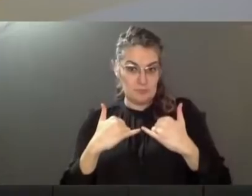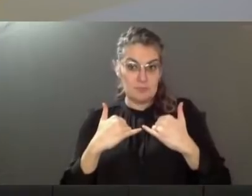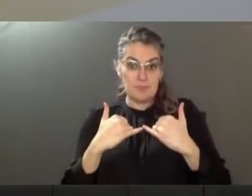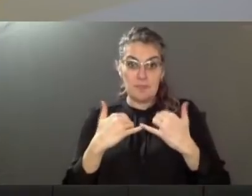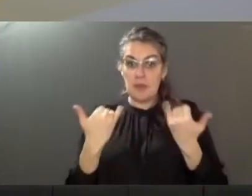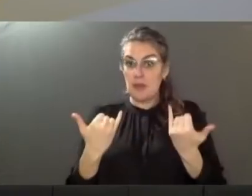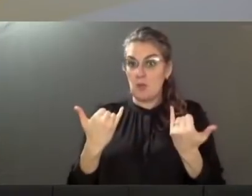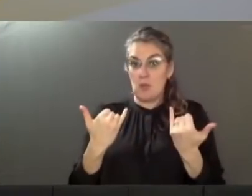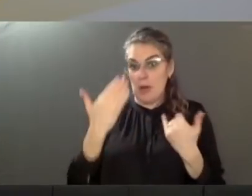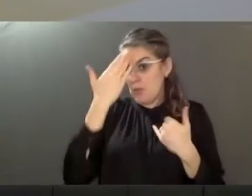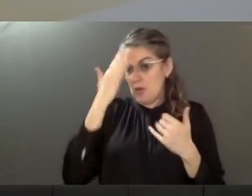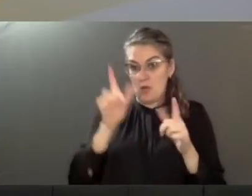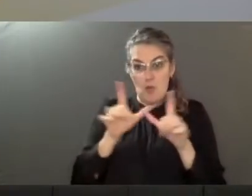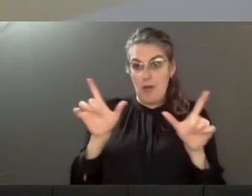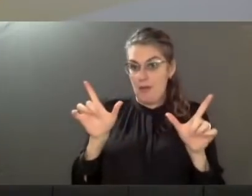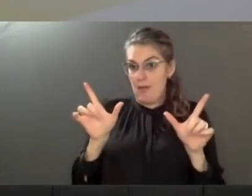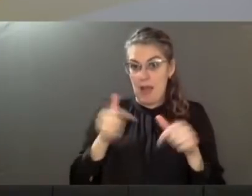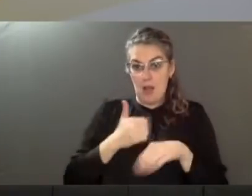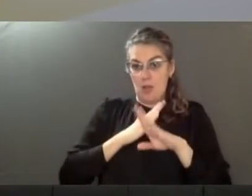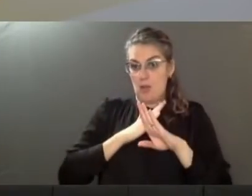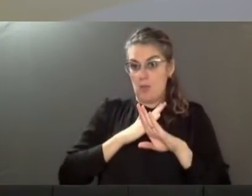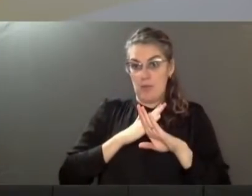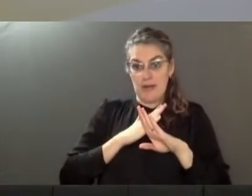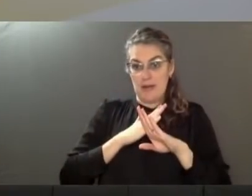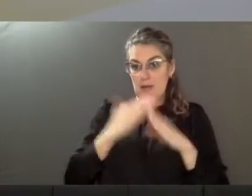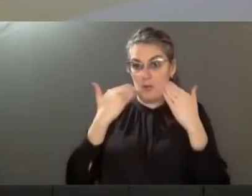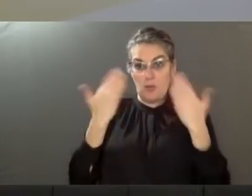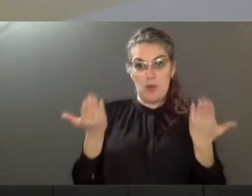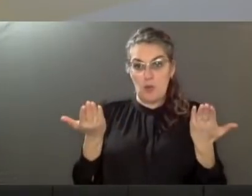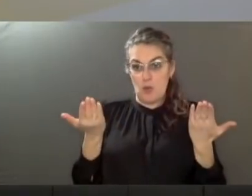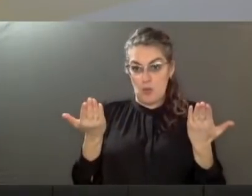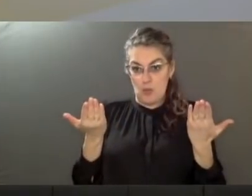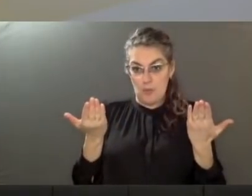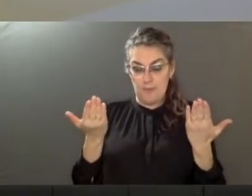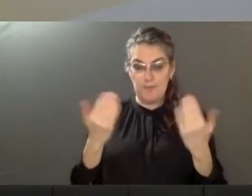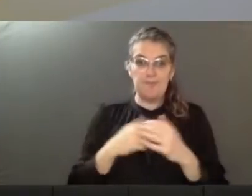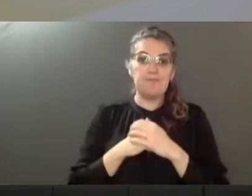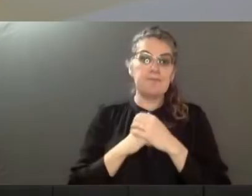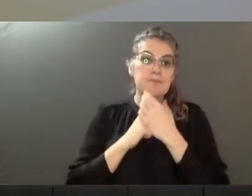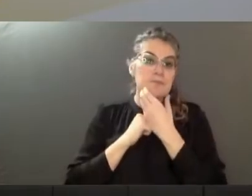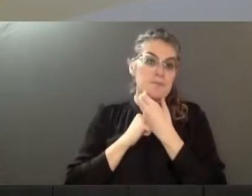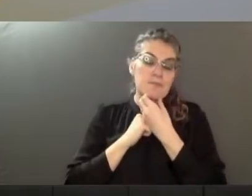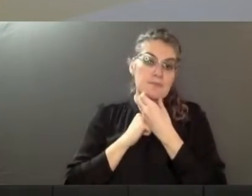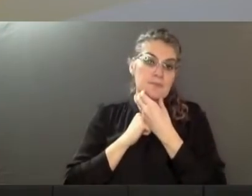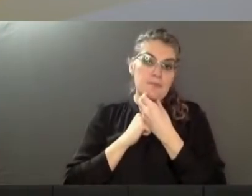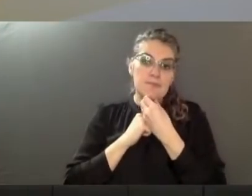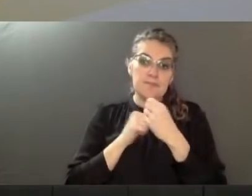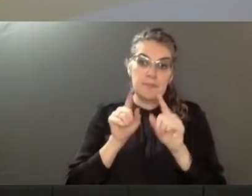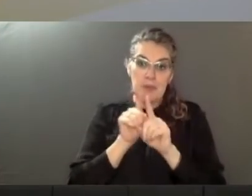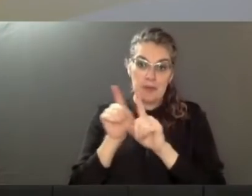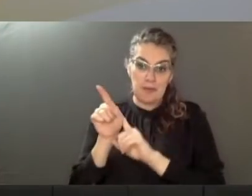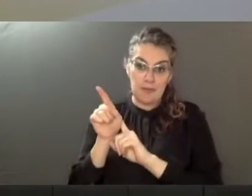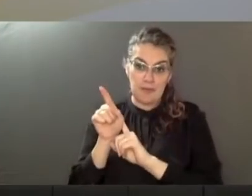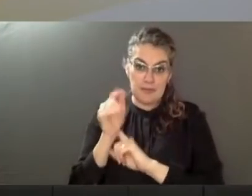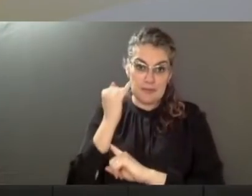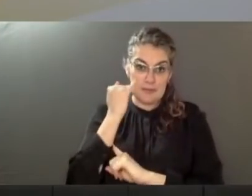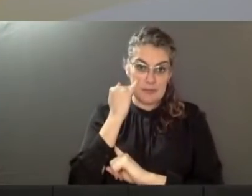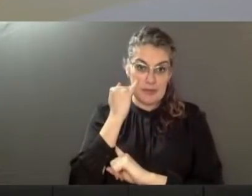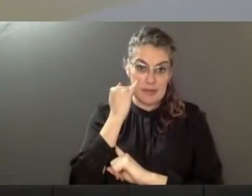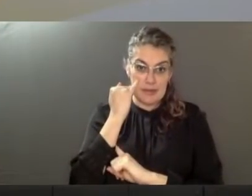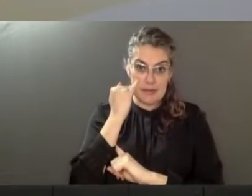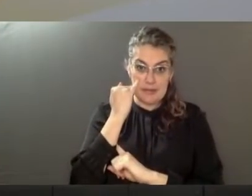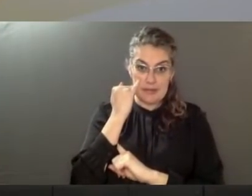information that comes, and also about the asymptomatic transmission, and I spoke about that last week a little